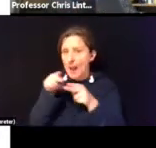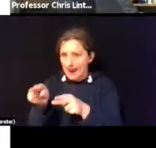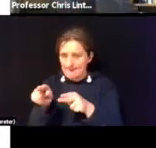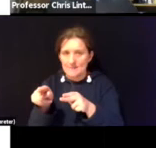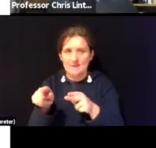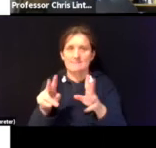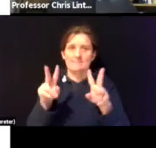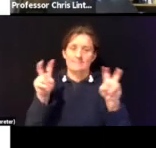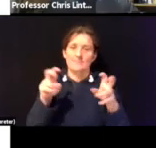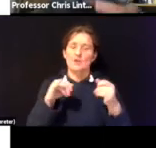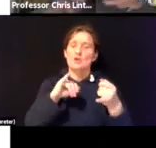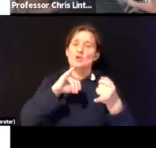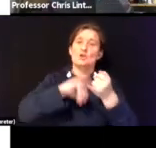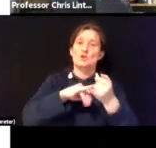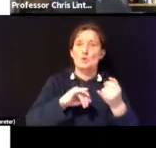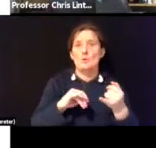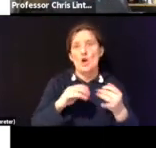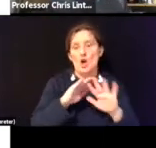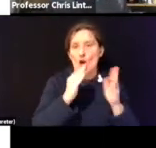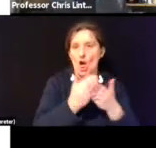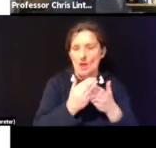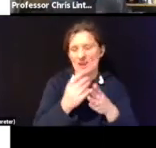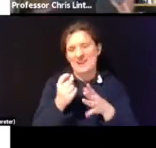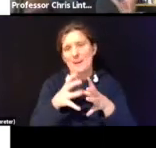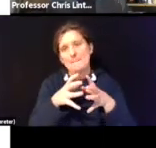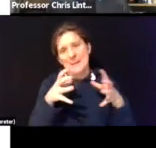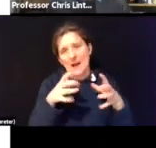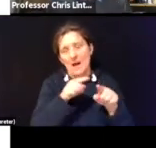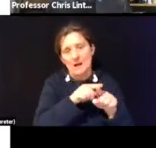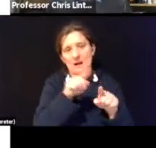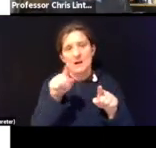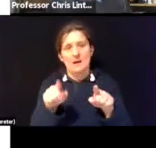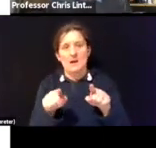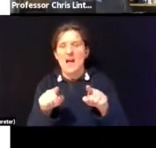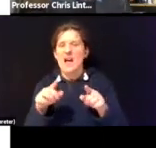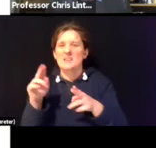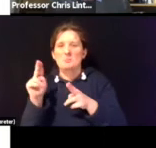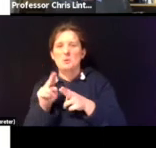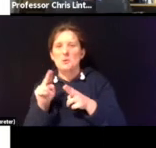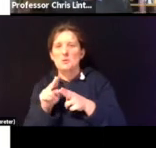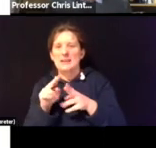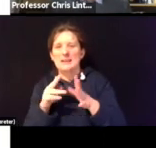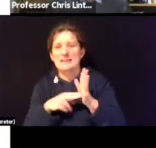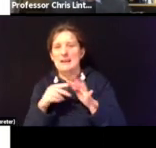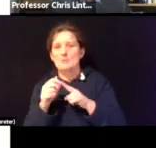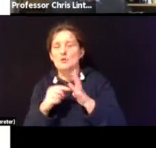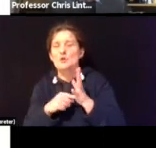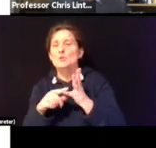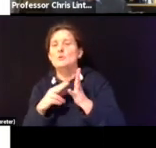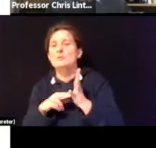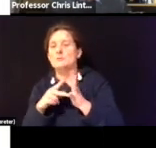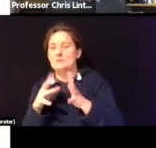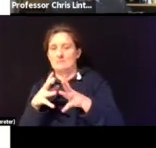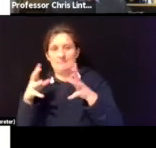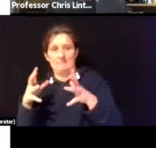super Earths, those slightly bigger than the Earth, and puny Neptunes, or tiny Neptunes. Sub-Neptunes is